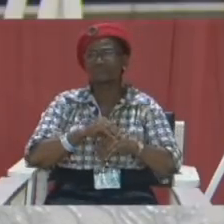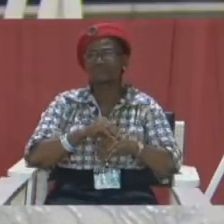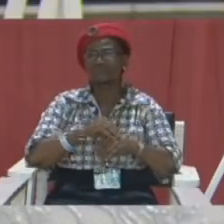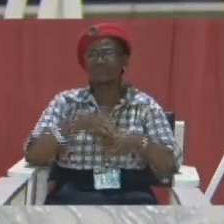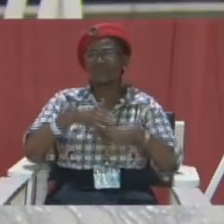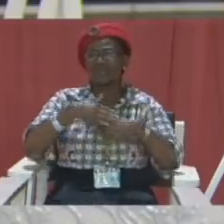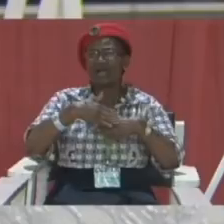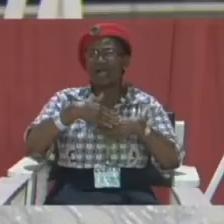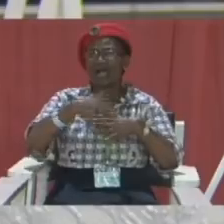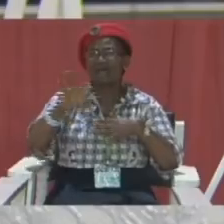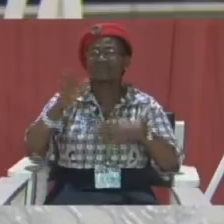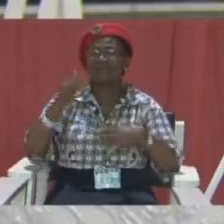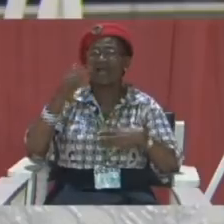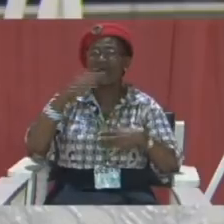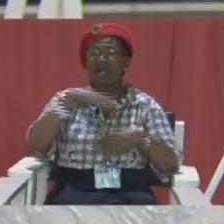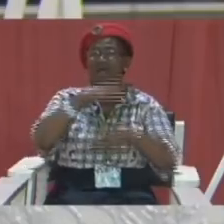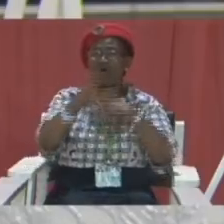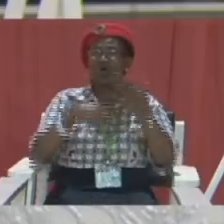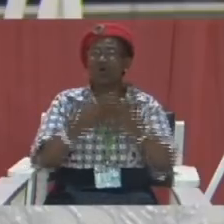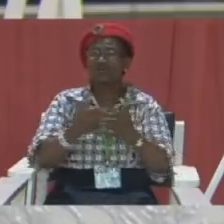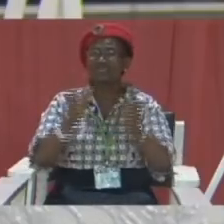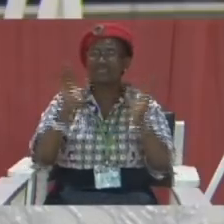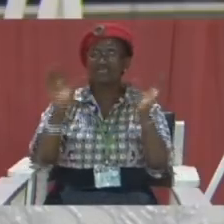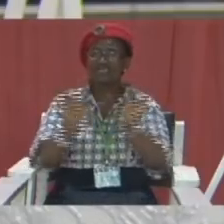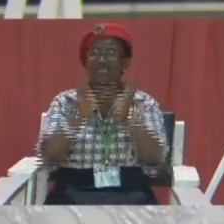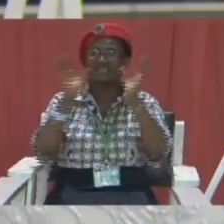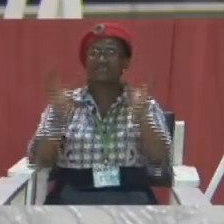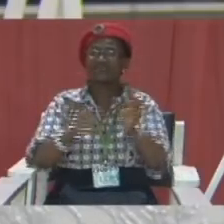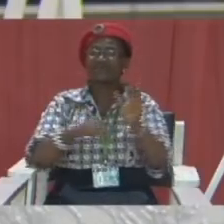After all the celebrations,